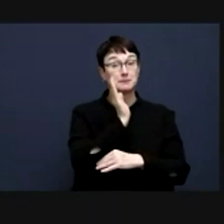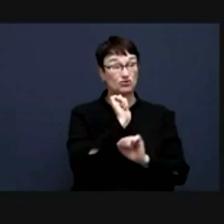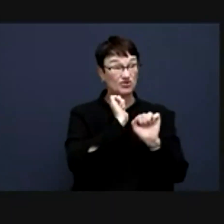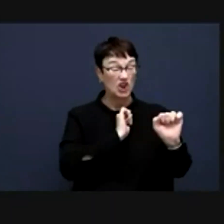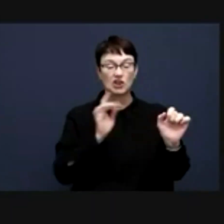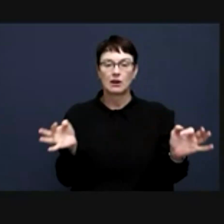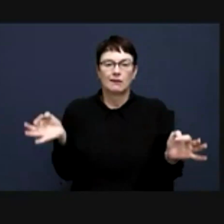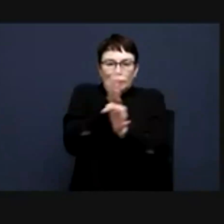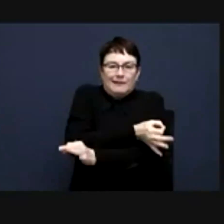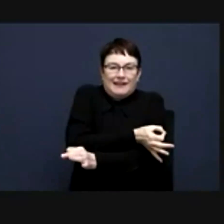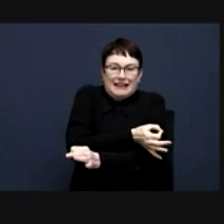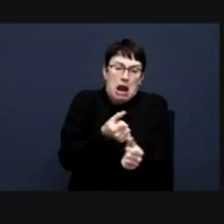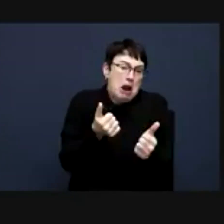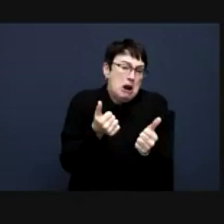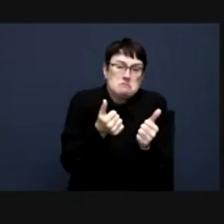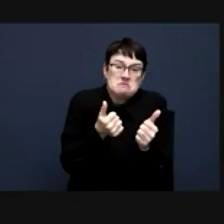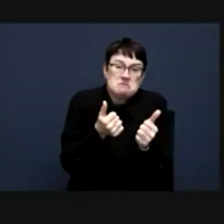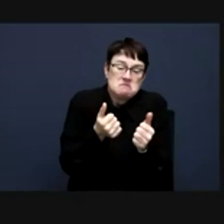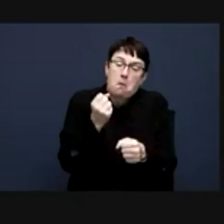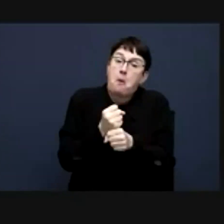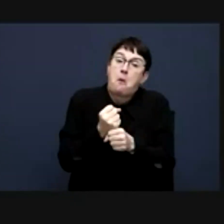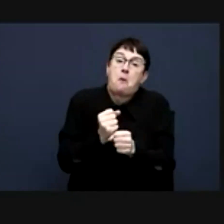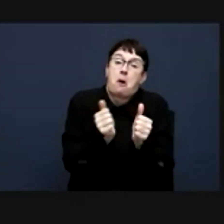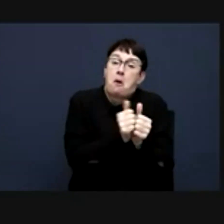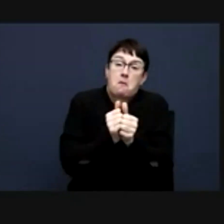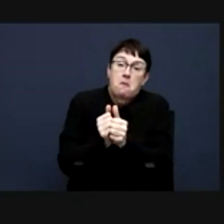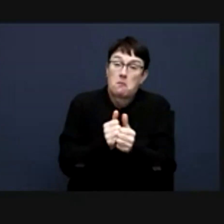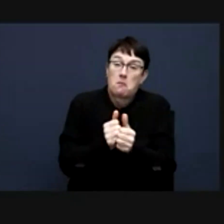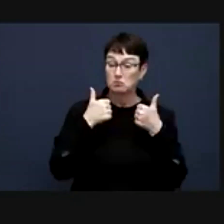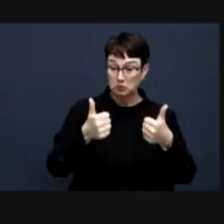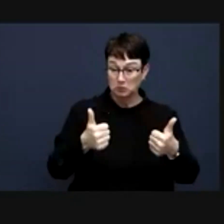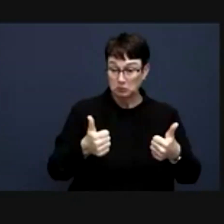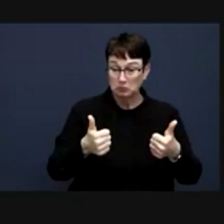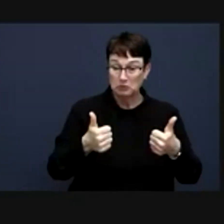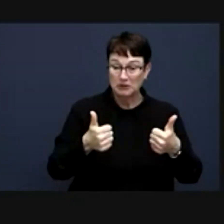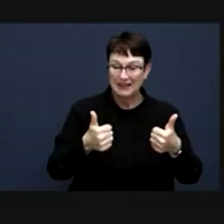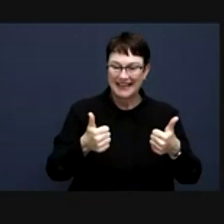So as long as I talk to you, I think you can stay here. Yeah.